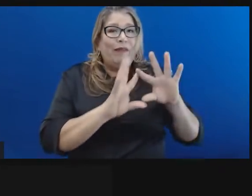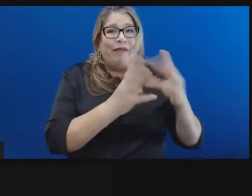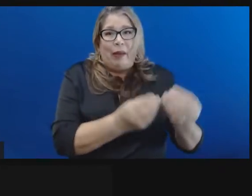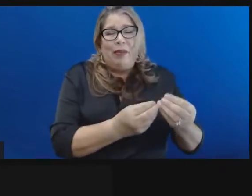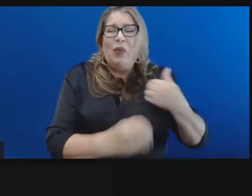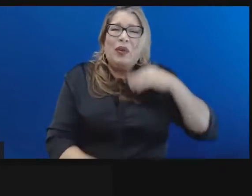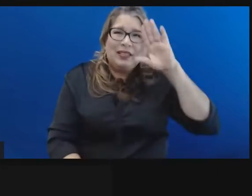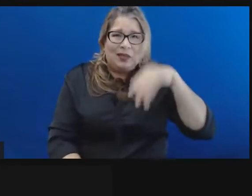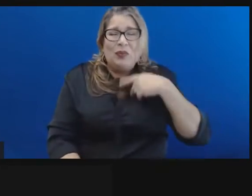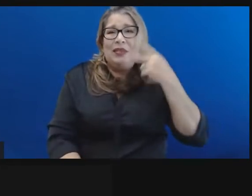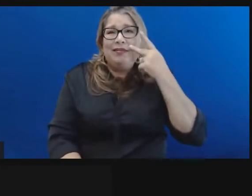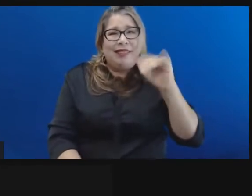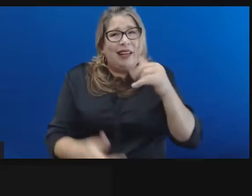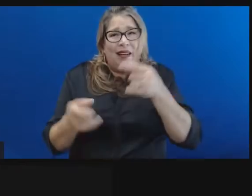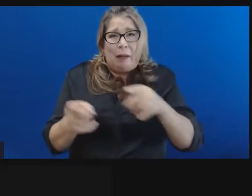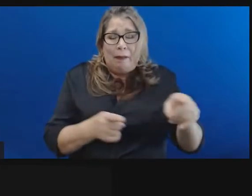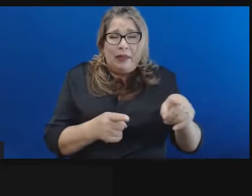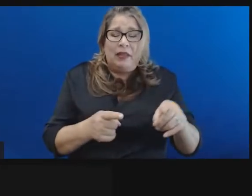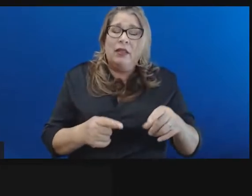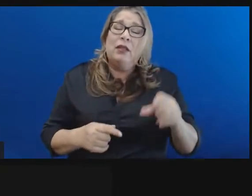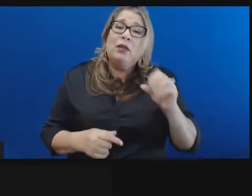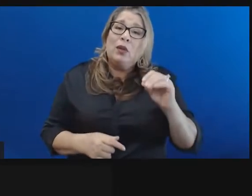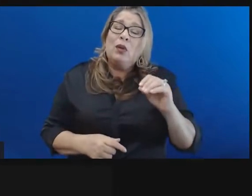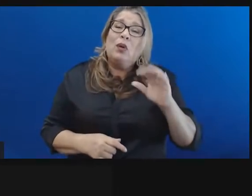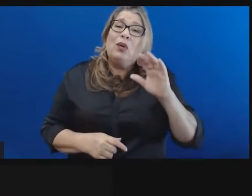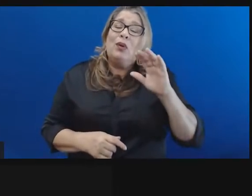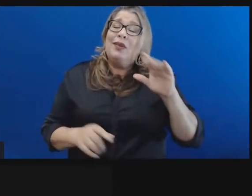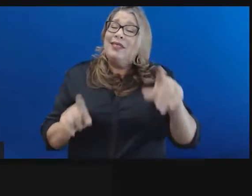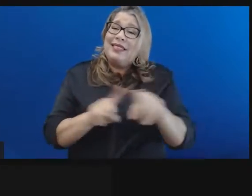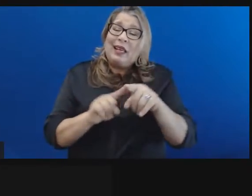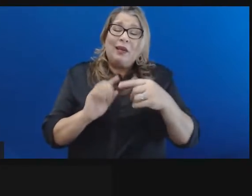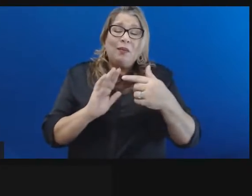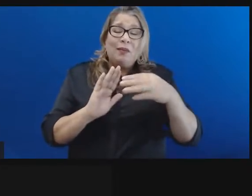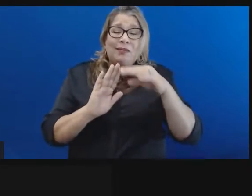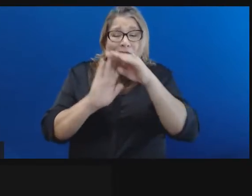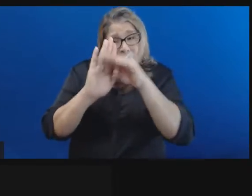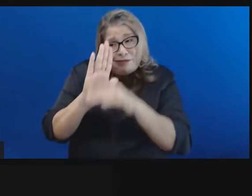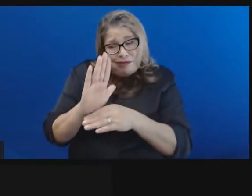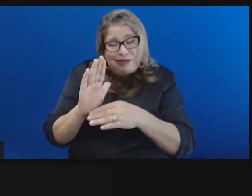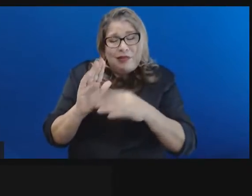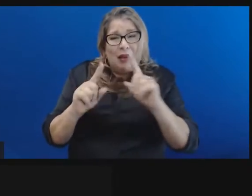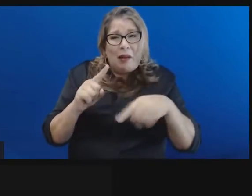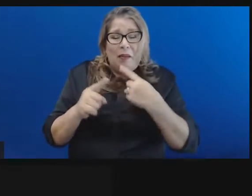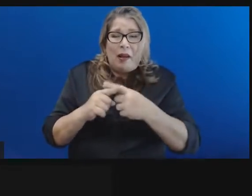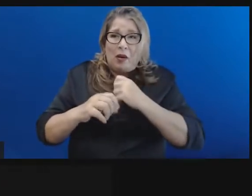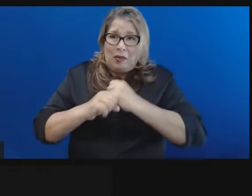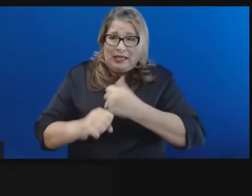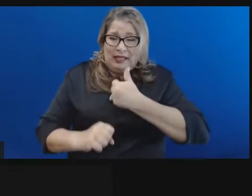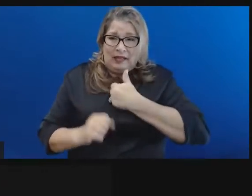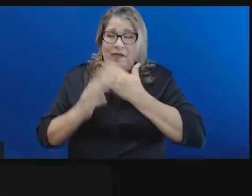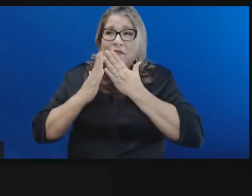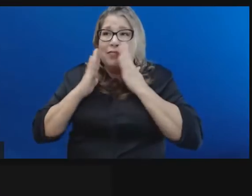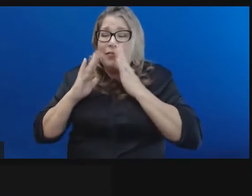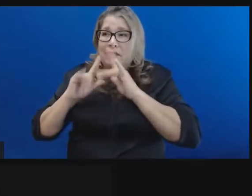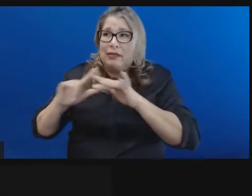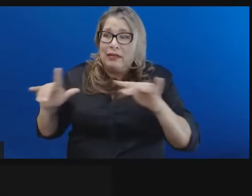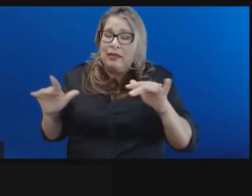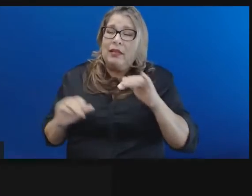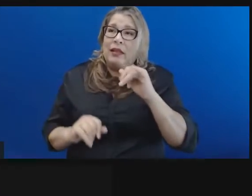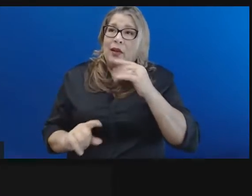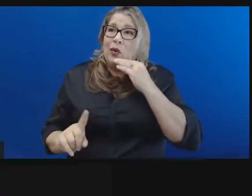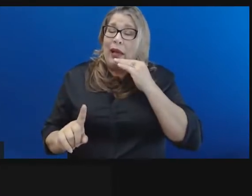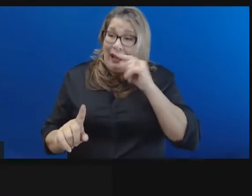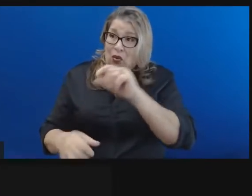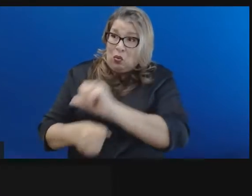you in your household. And with such high levels of transmission in Los Angeles County, I think it's